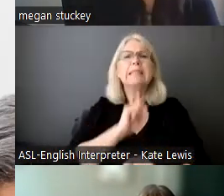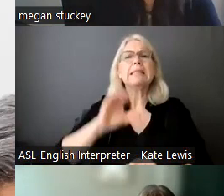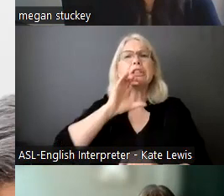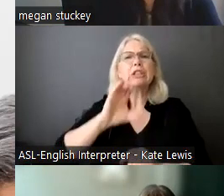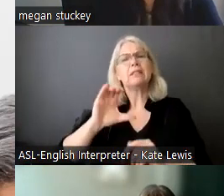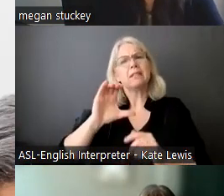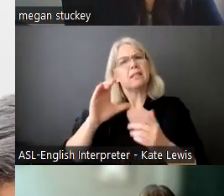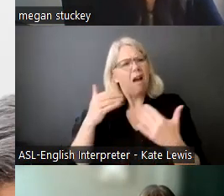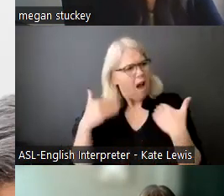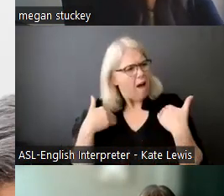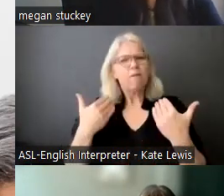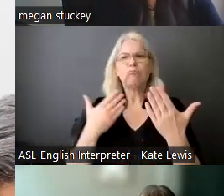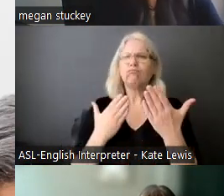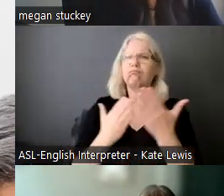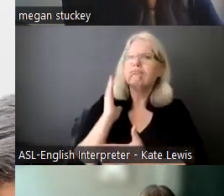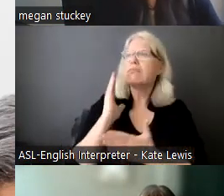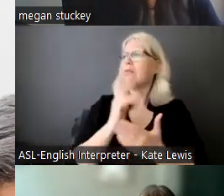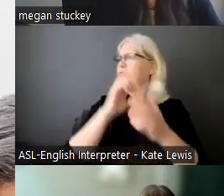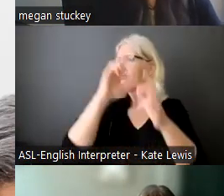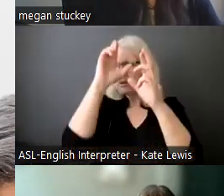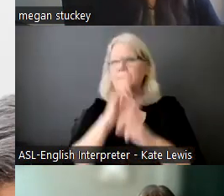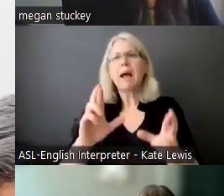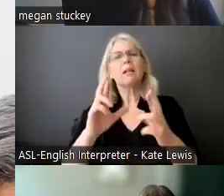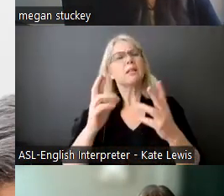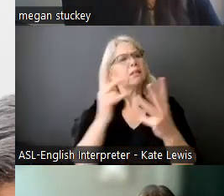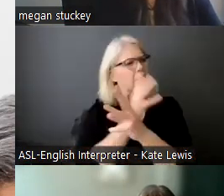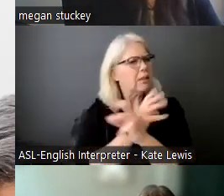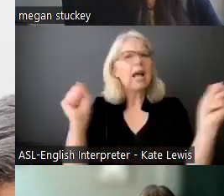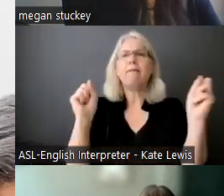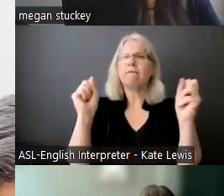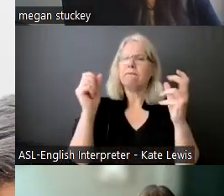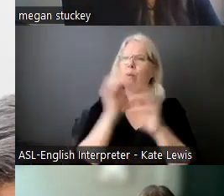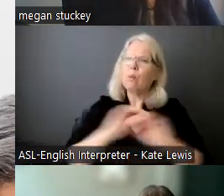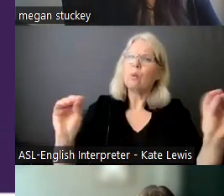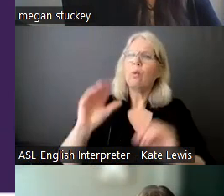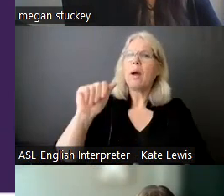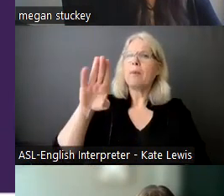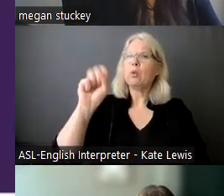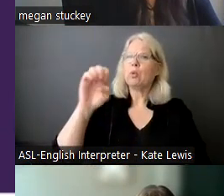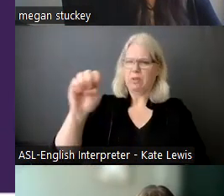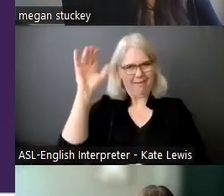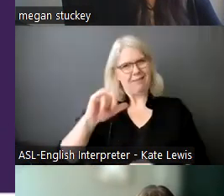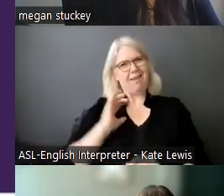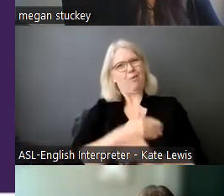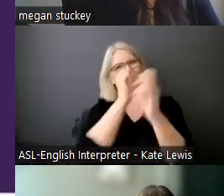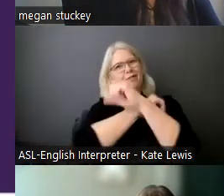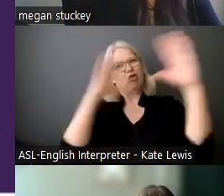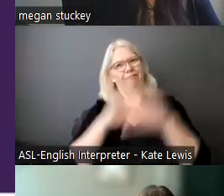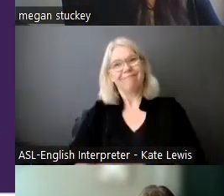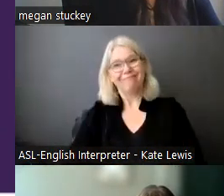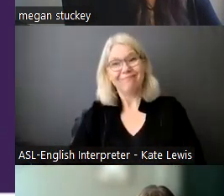and have a strong voice and are respected every day in our province. We work by bringing